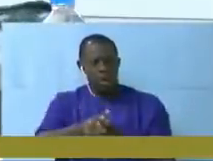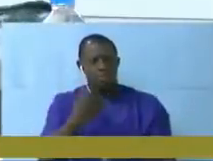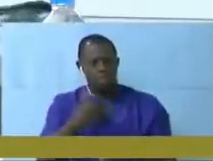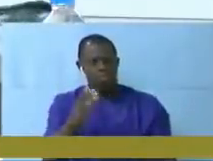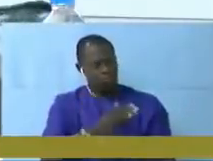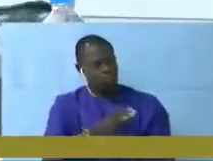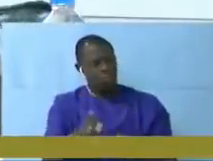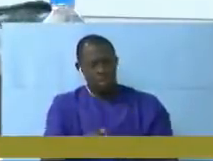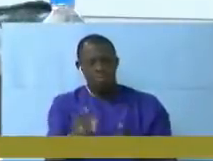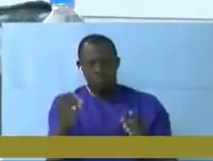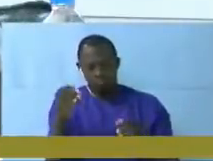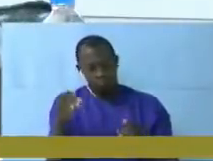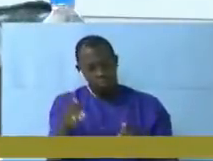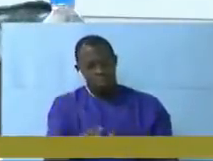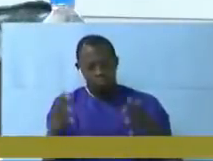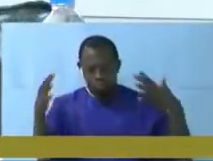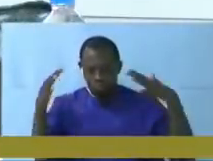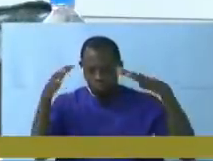us submissions, and